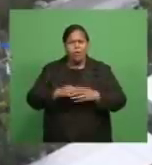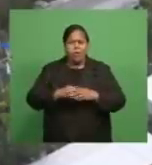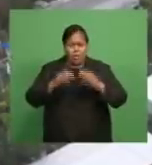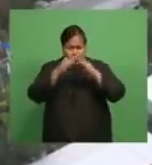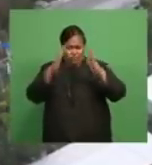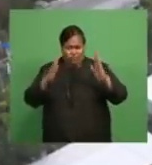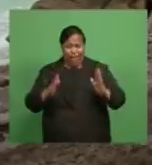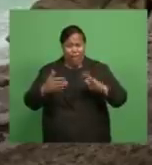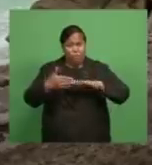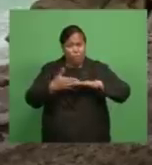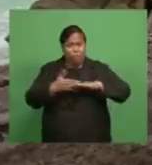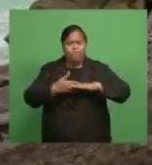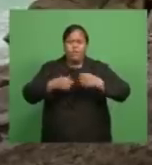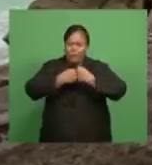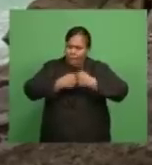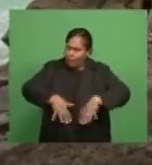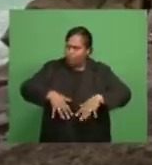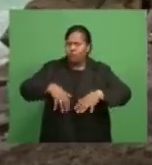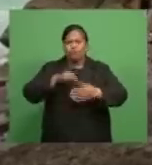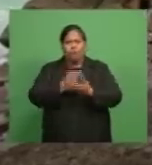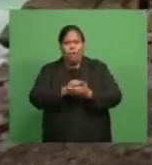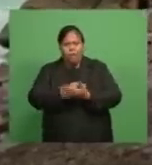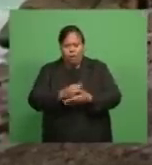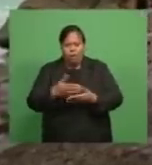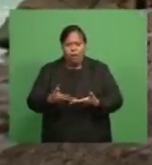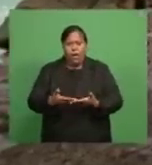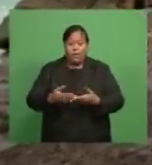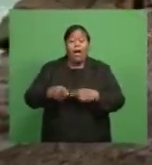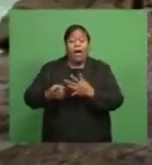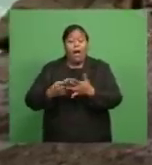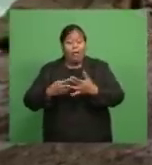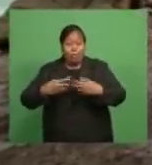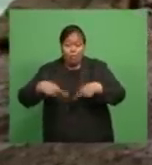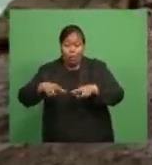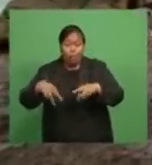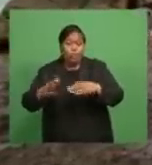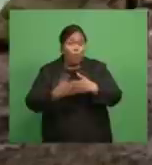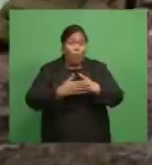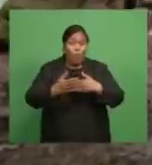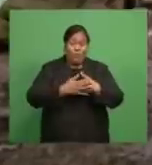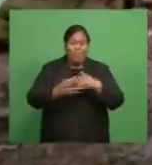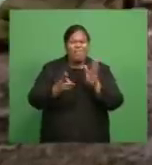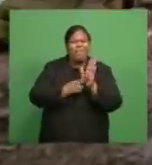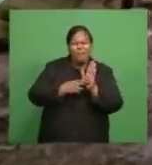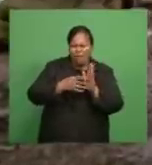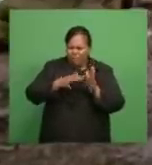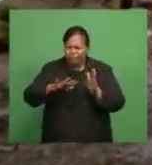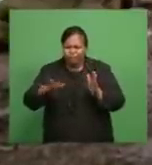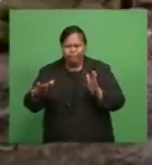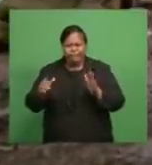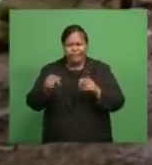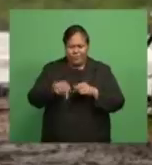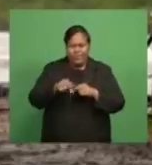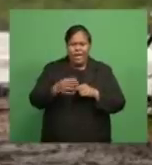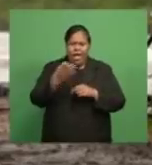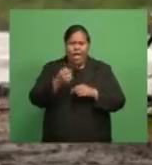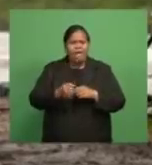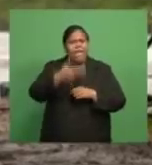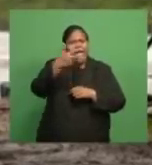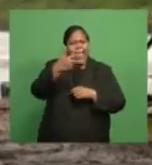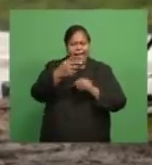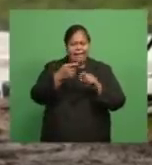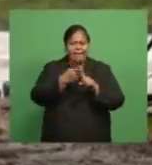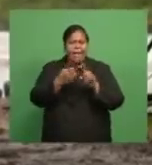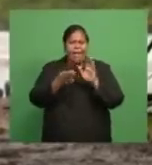also sustained damage. Other roads that remain closed in Kandavu include Nambuke Levuira, which has only 8 kilometers